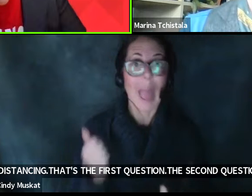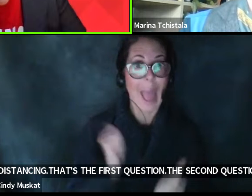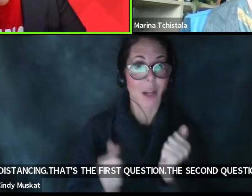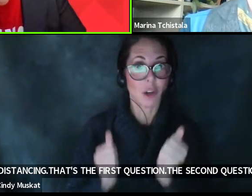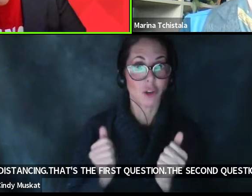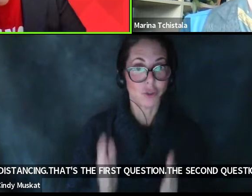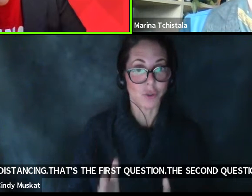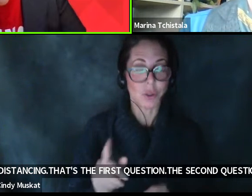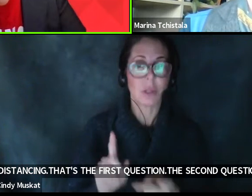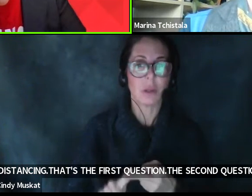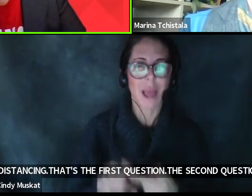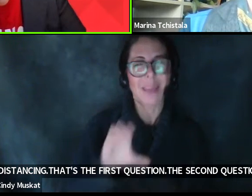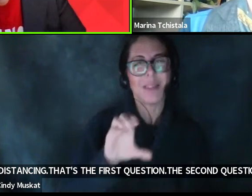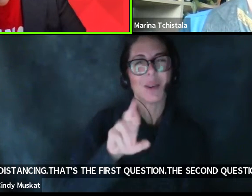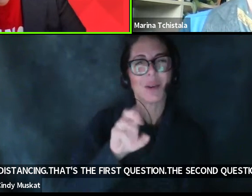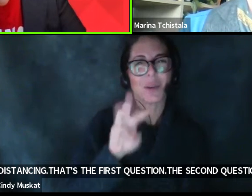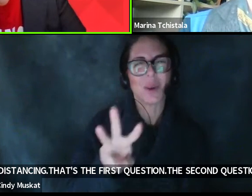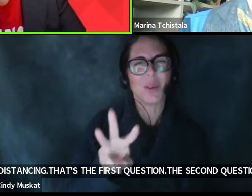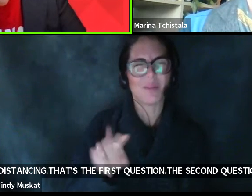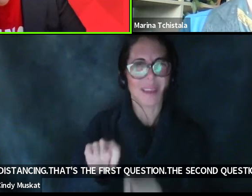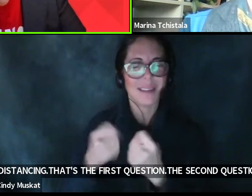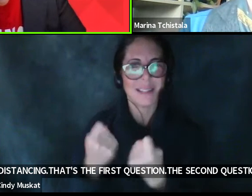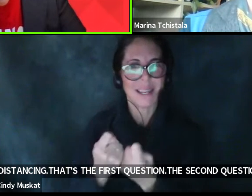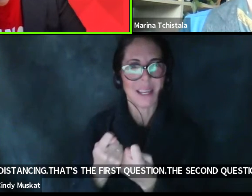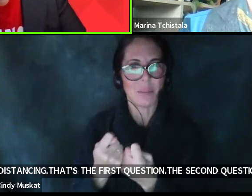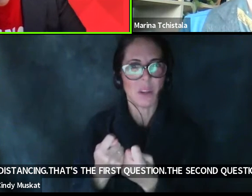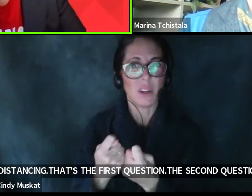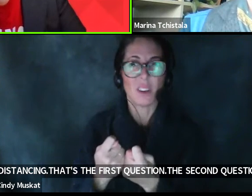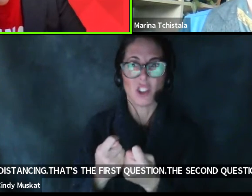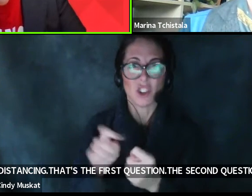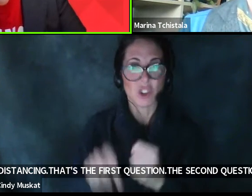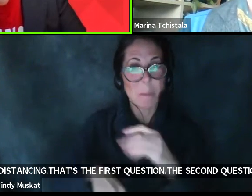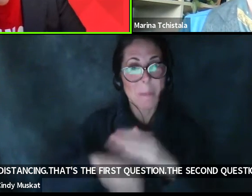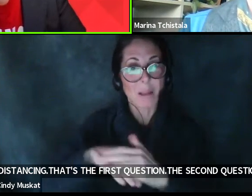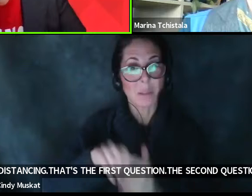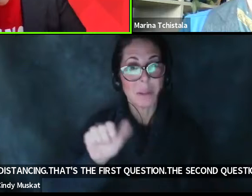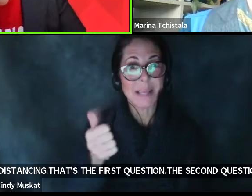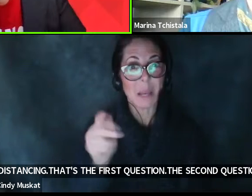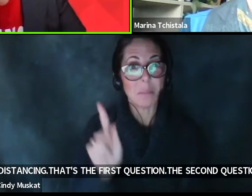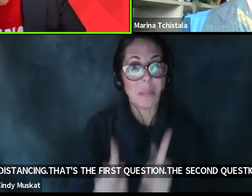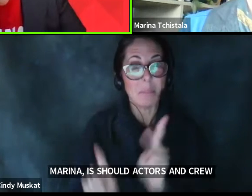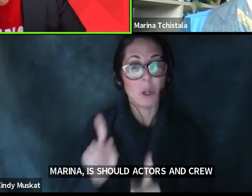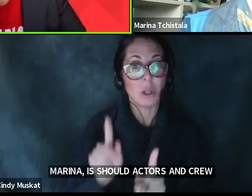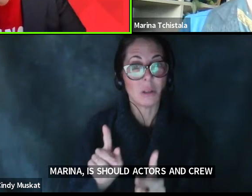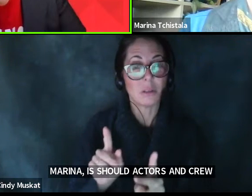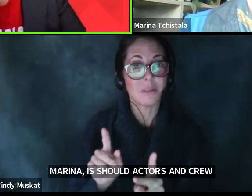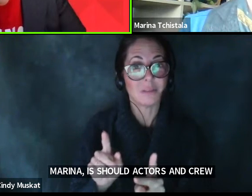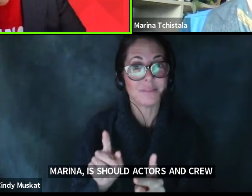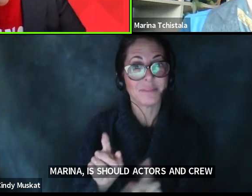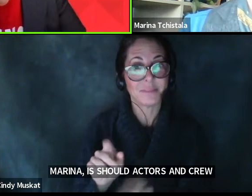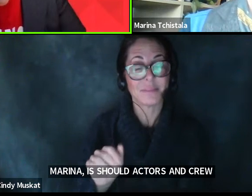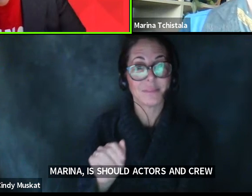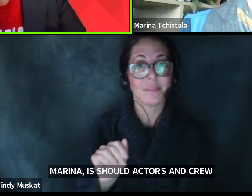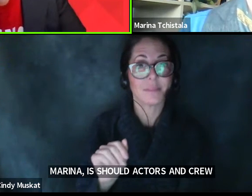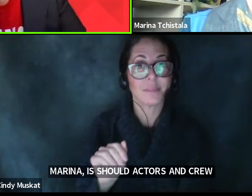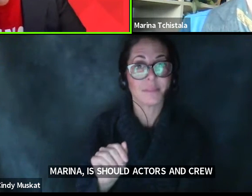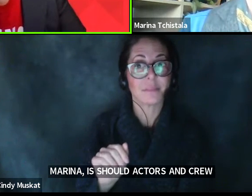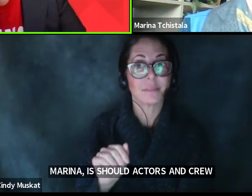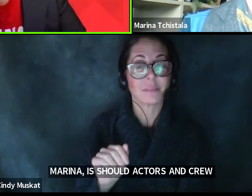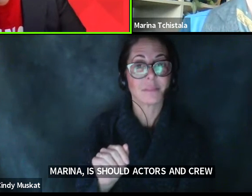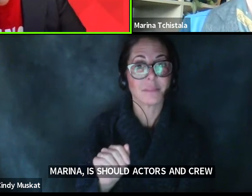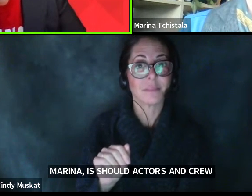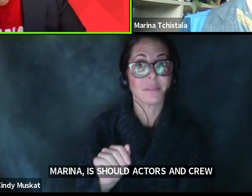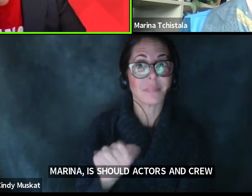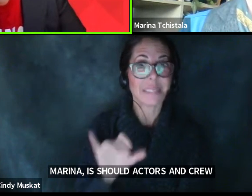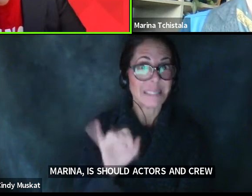not exceed 10 persons while in rehearsals being in an educational setting indoors, or